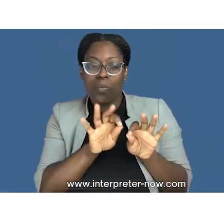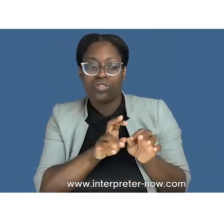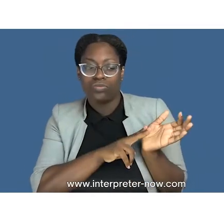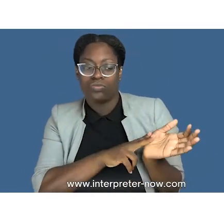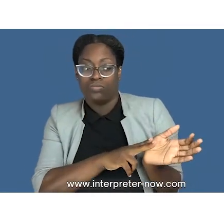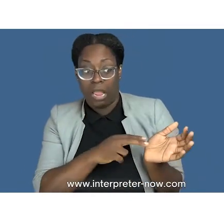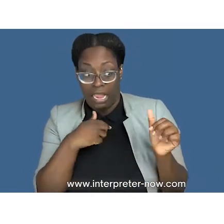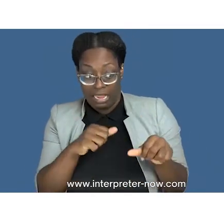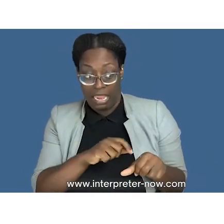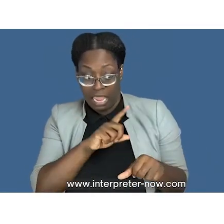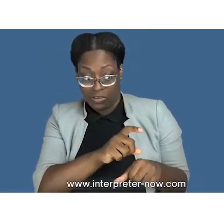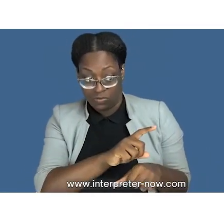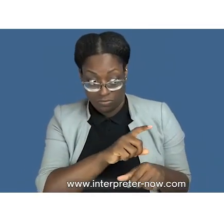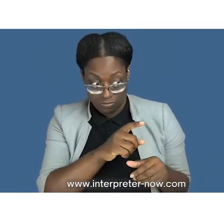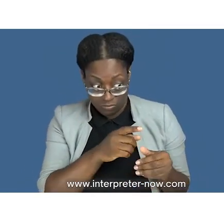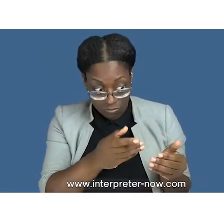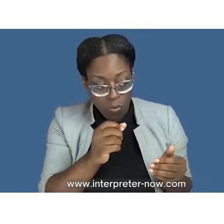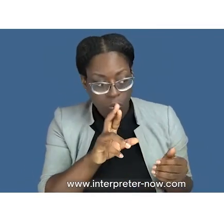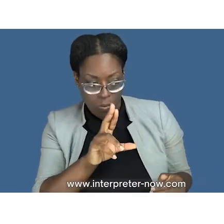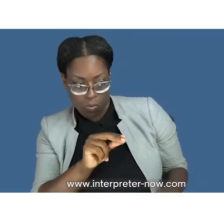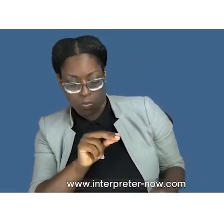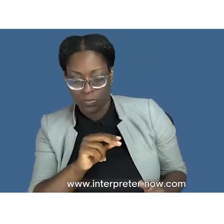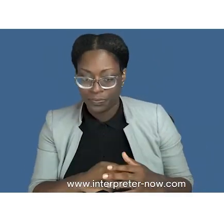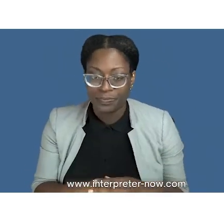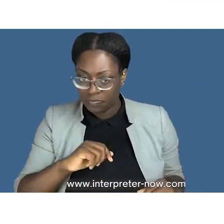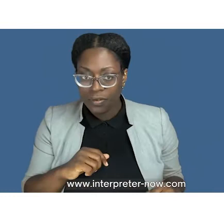willing to. And if they say no, go elsewhere.